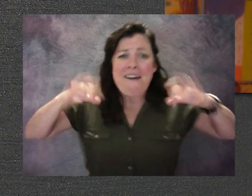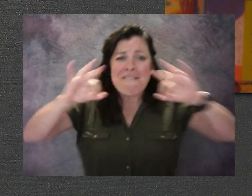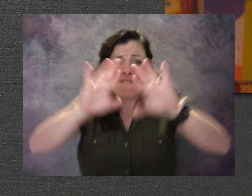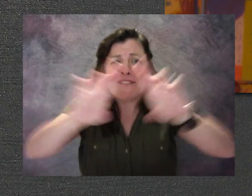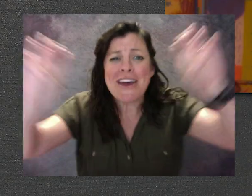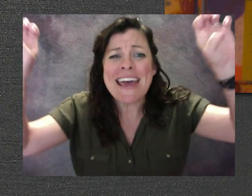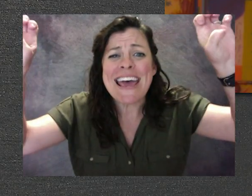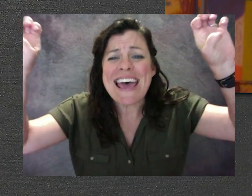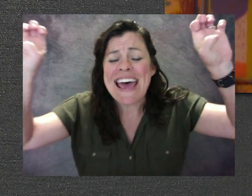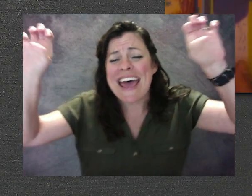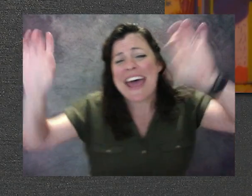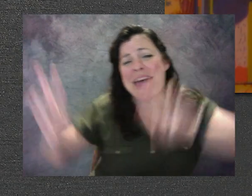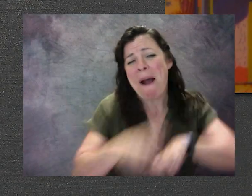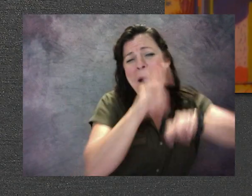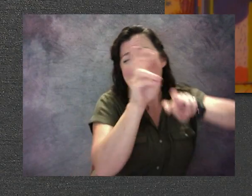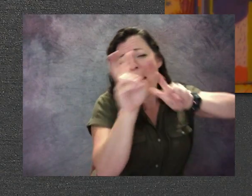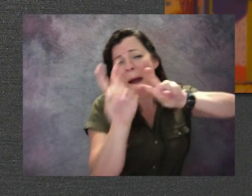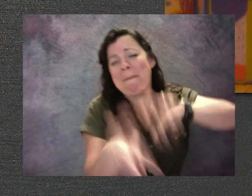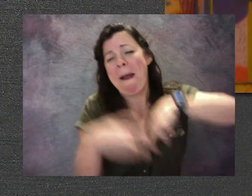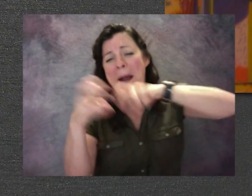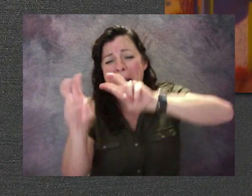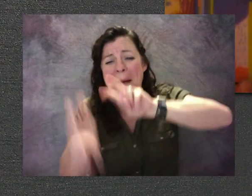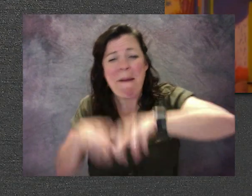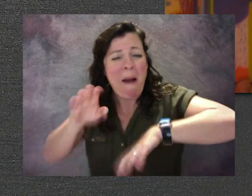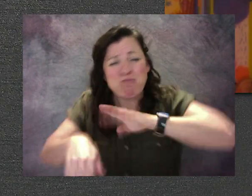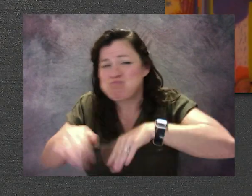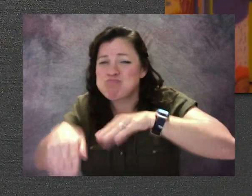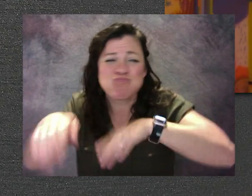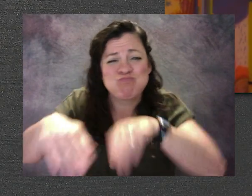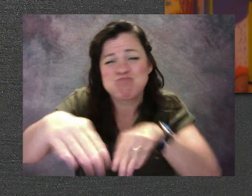on the roof of my house with the blue shutters.